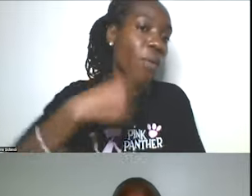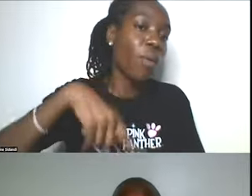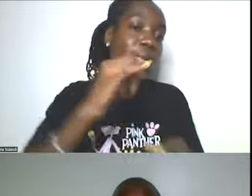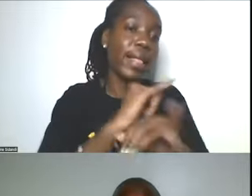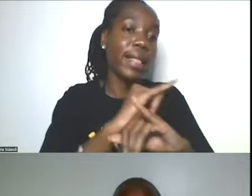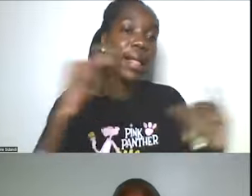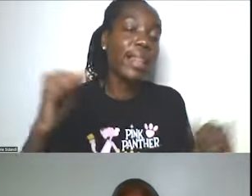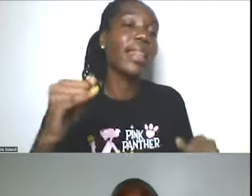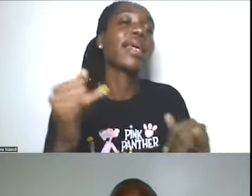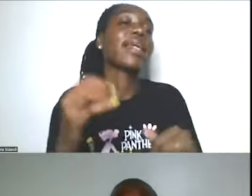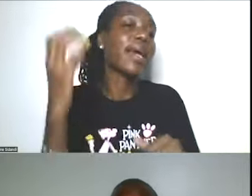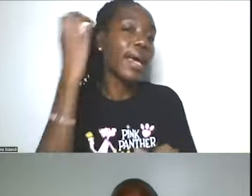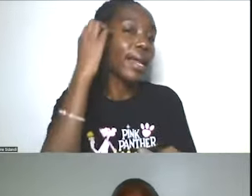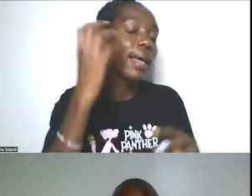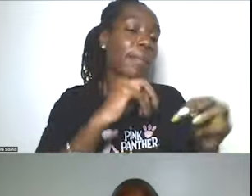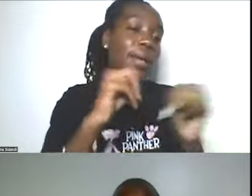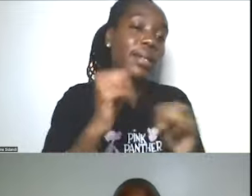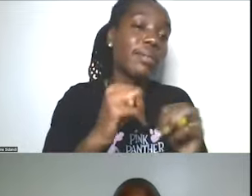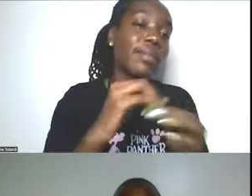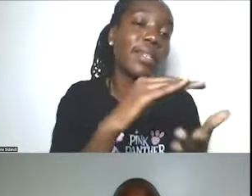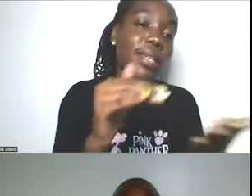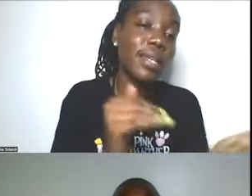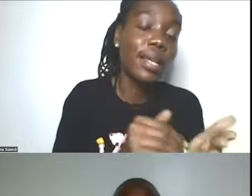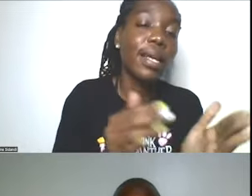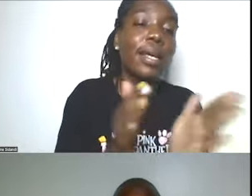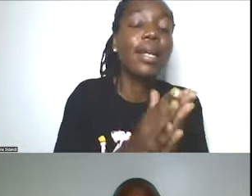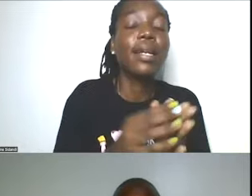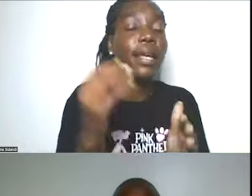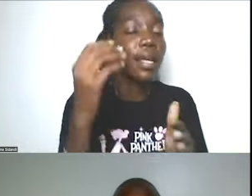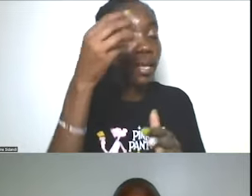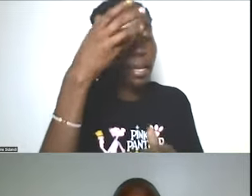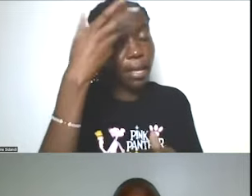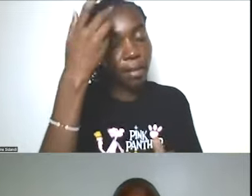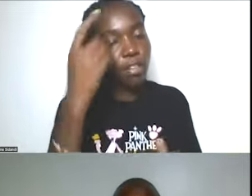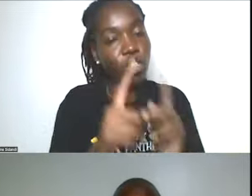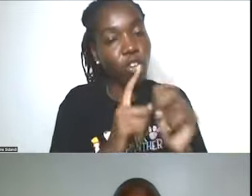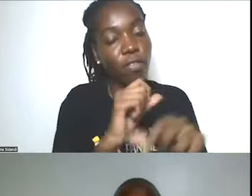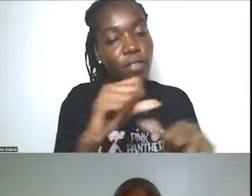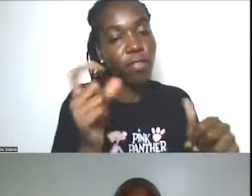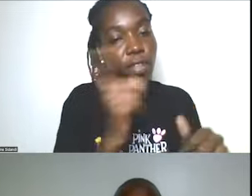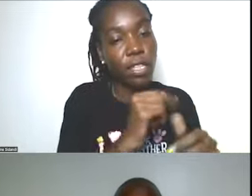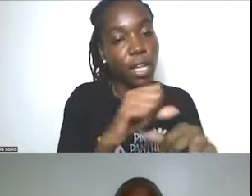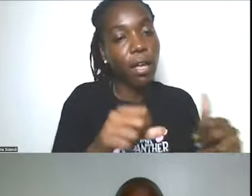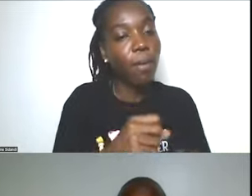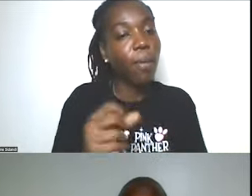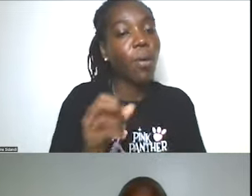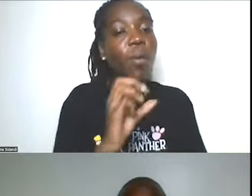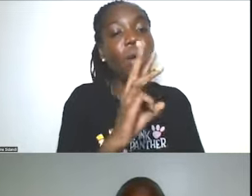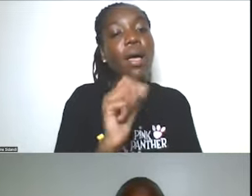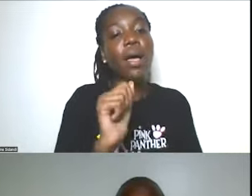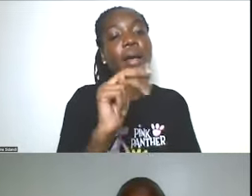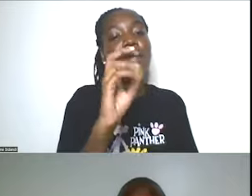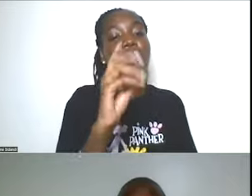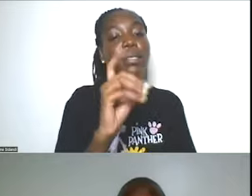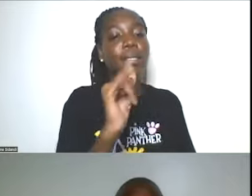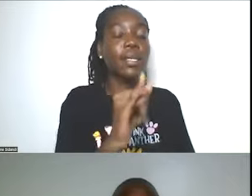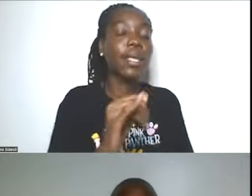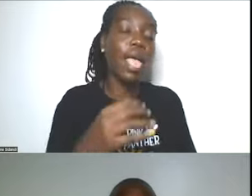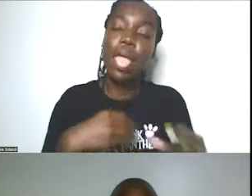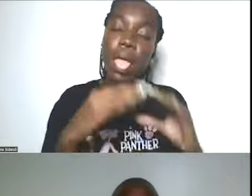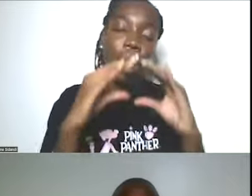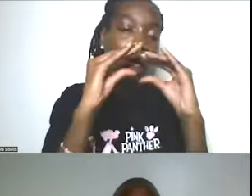Management Center, and Wandi Restaurant. Kevin talked about the spinach at Wandi Restaurant. I'm gonna talk about the burgers. My God, if you're on your